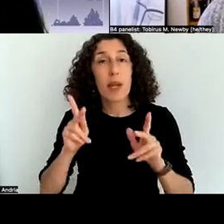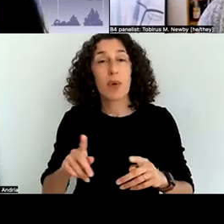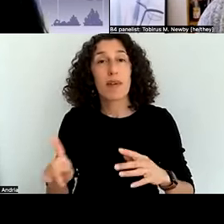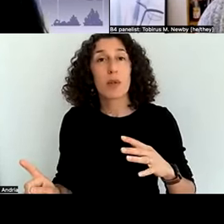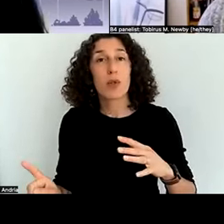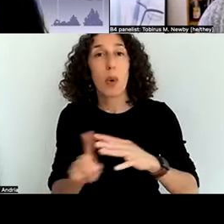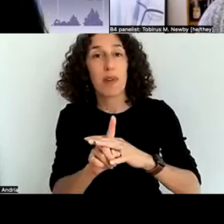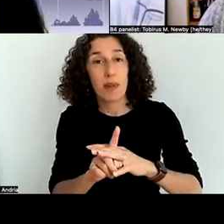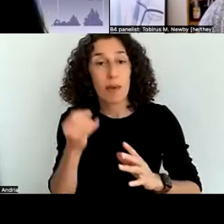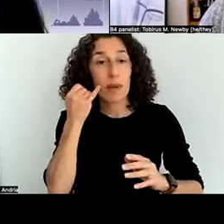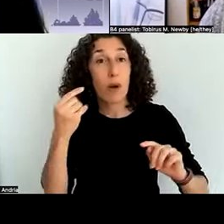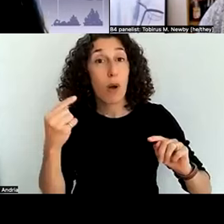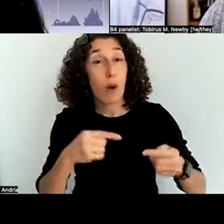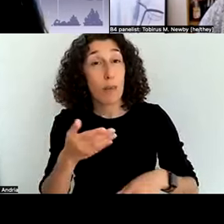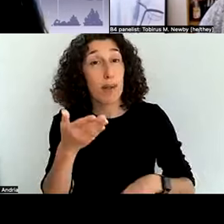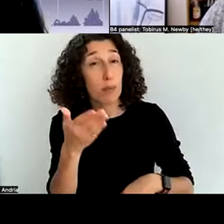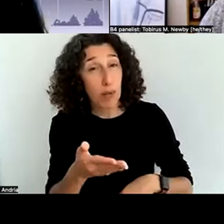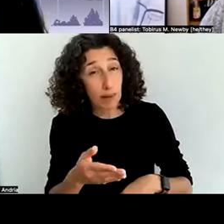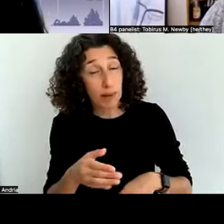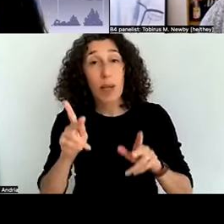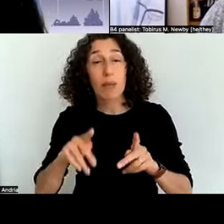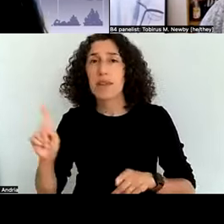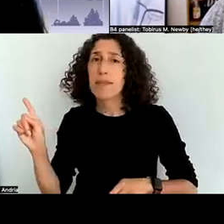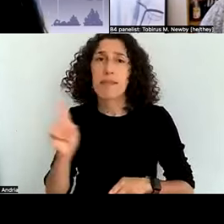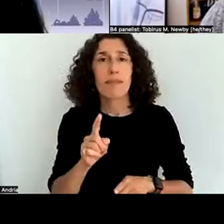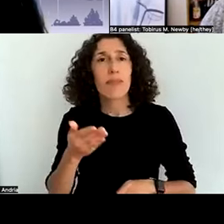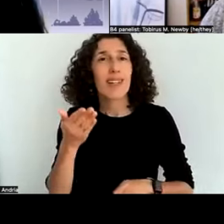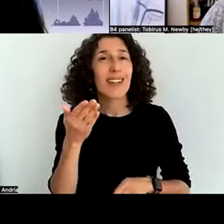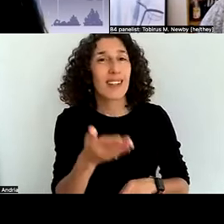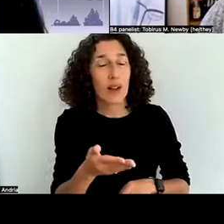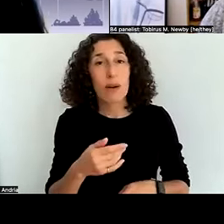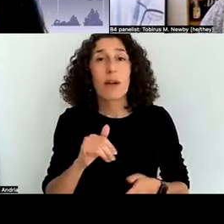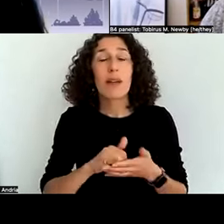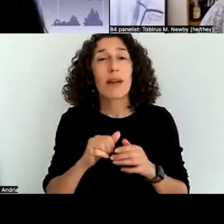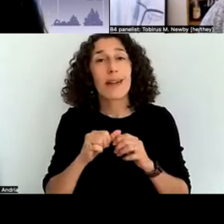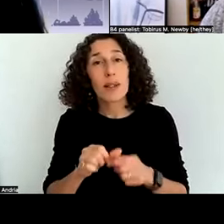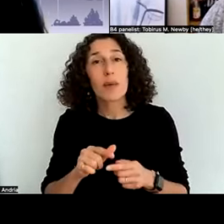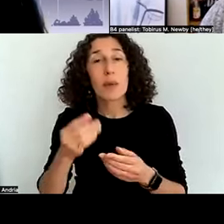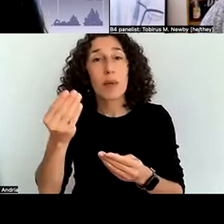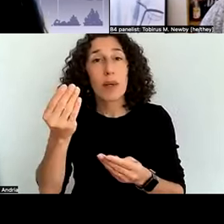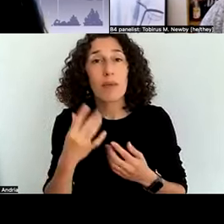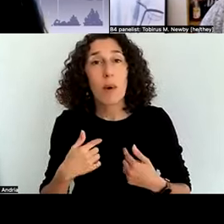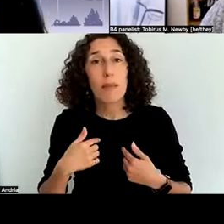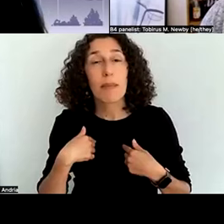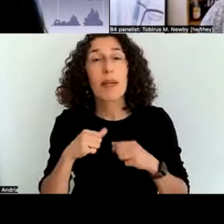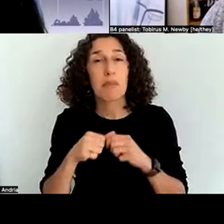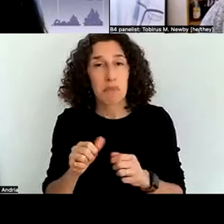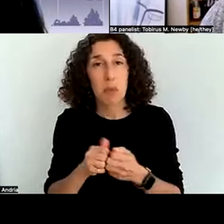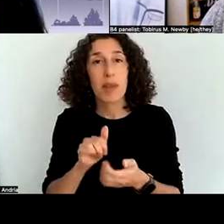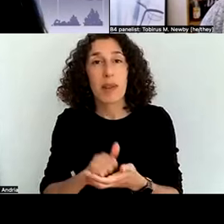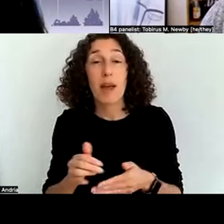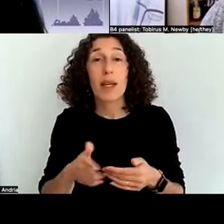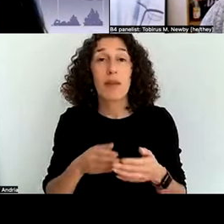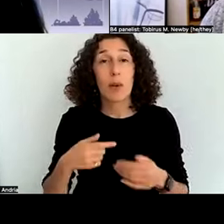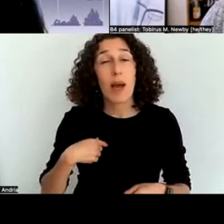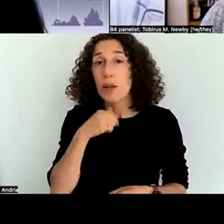present. That continues to inform me, even though, you know, I certainly wouldn't consider myself Catholic and don't